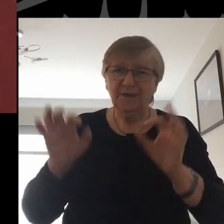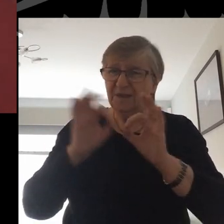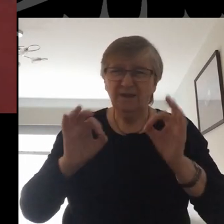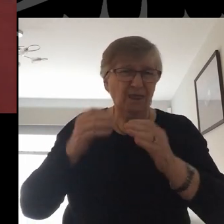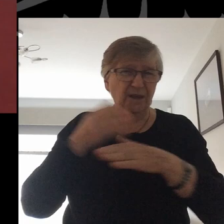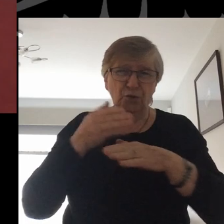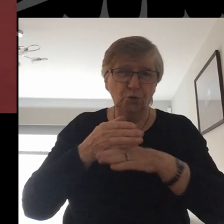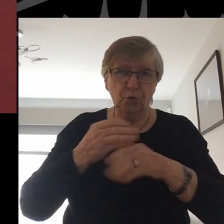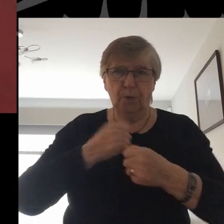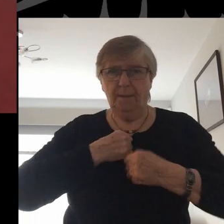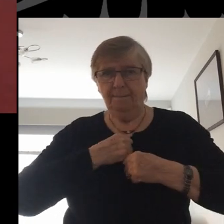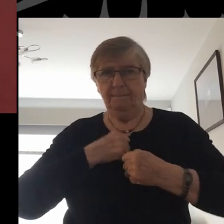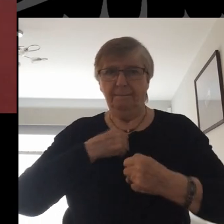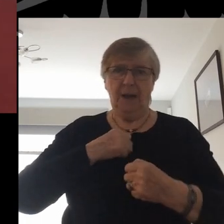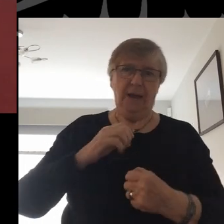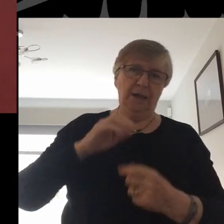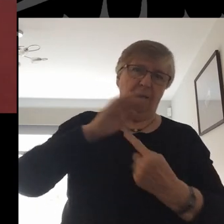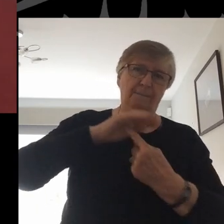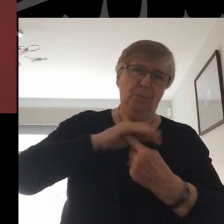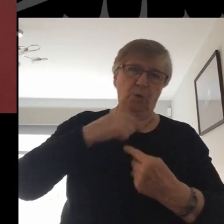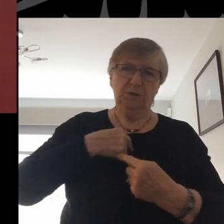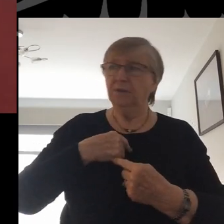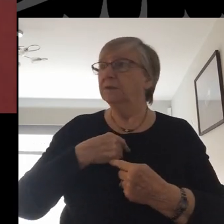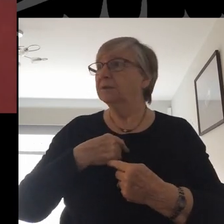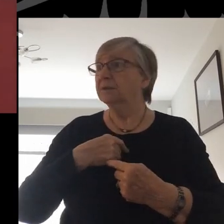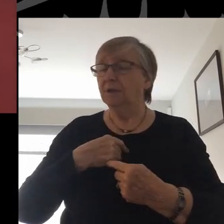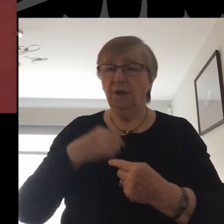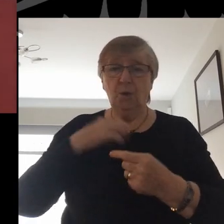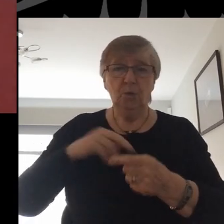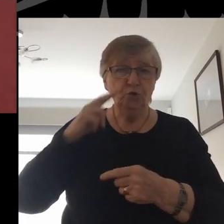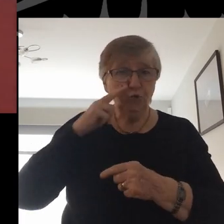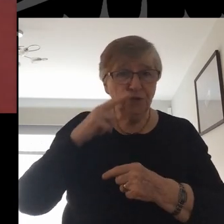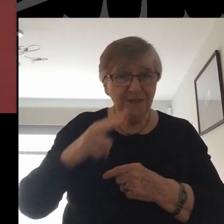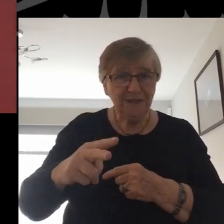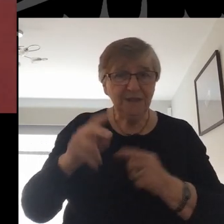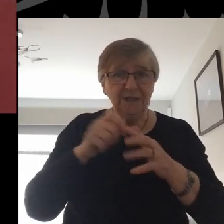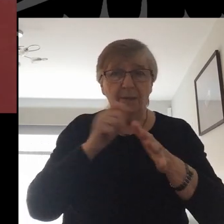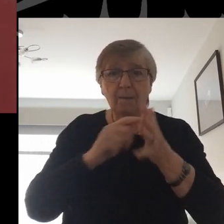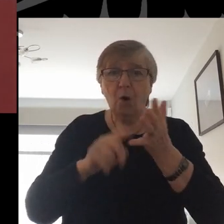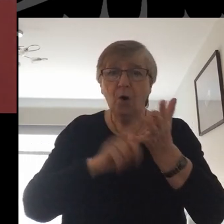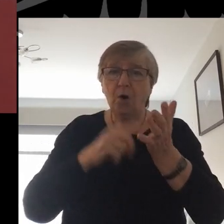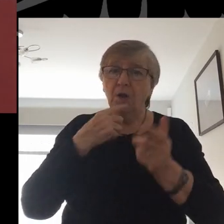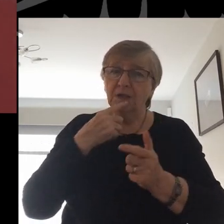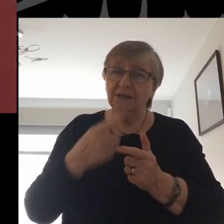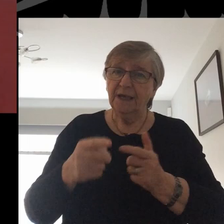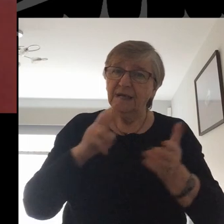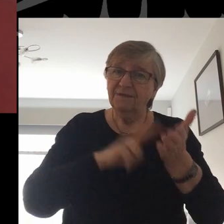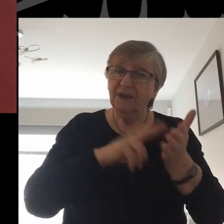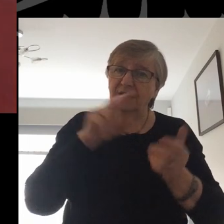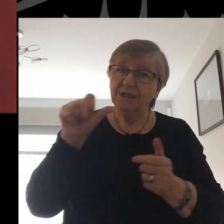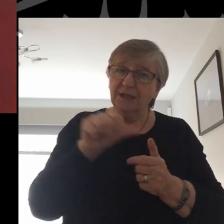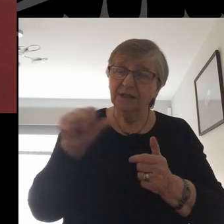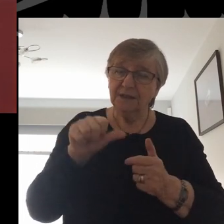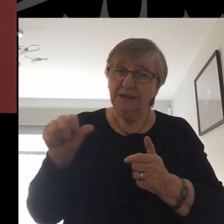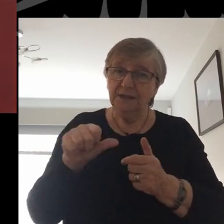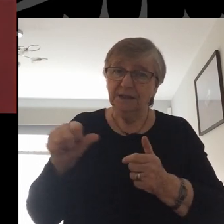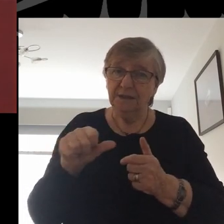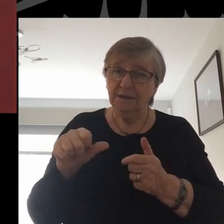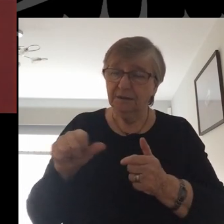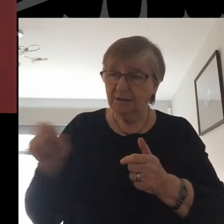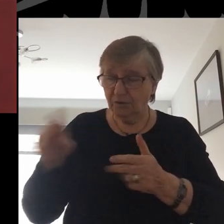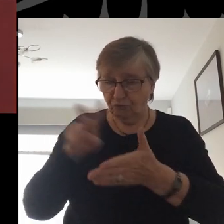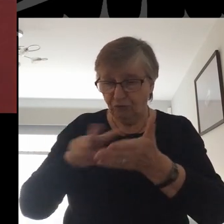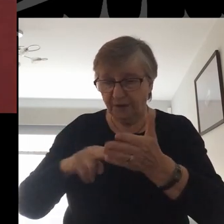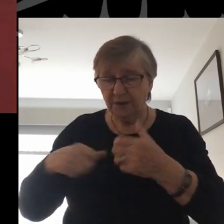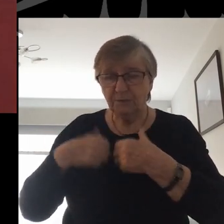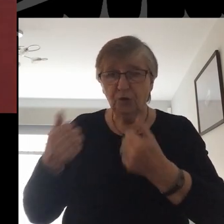with ulterior motives. And we are to see, Paul says in verse 16 and following of the passage that Miriam